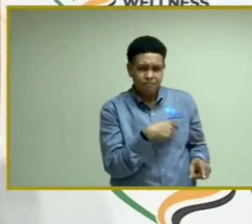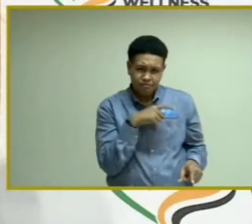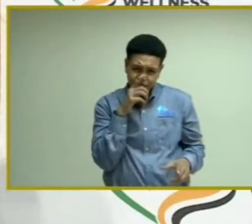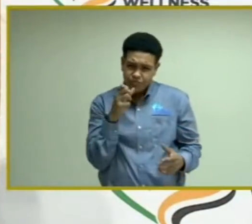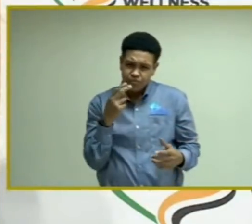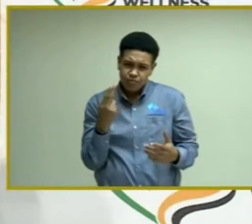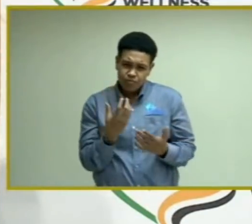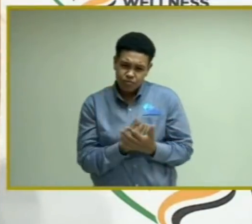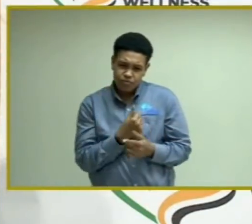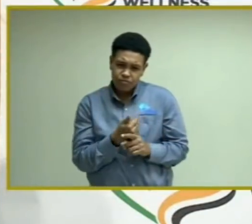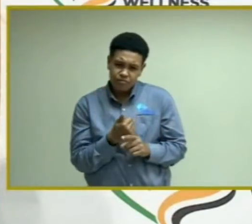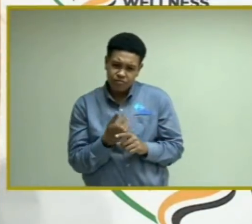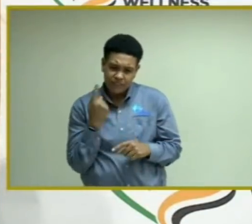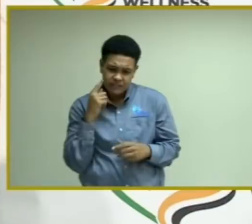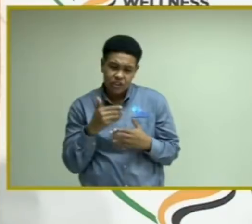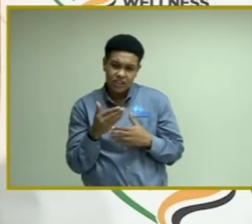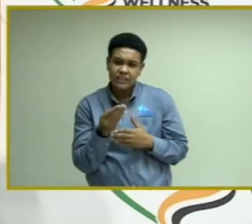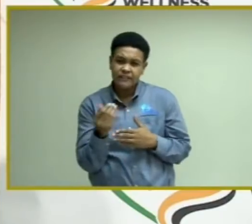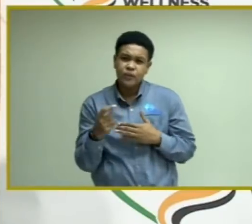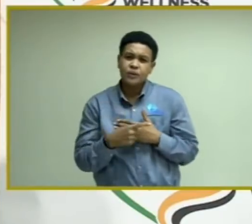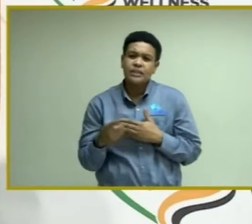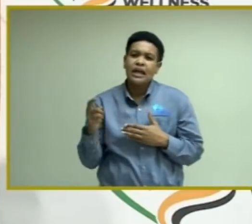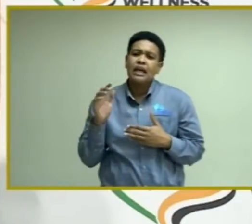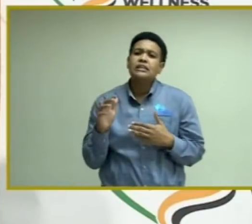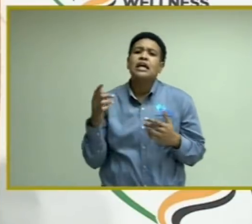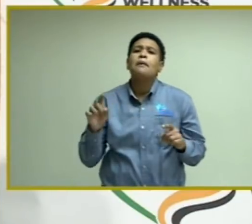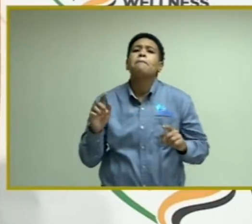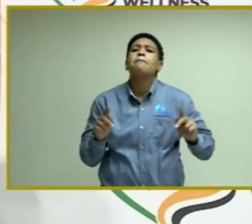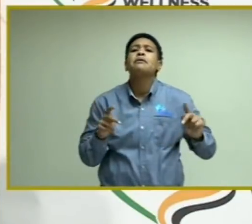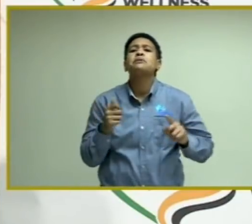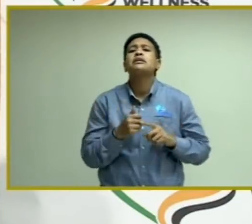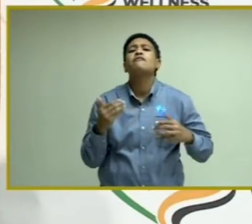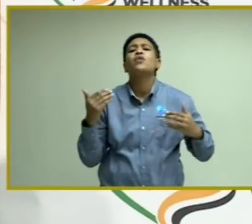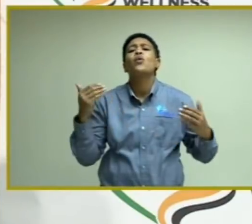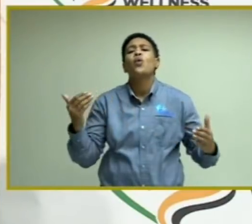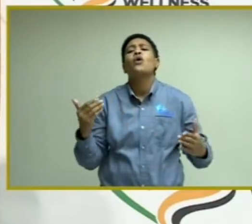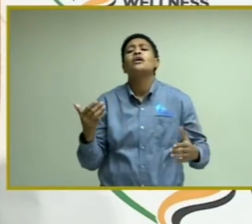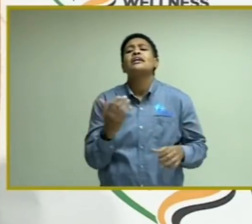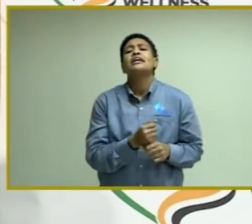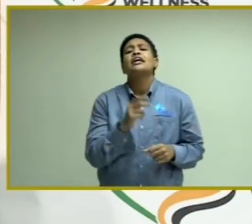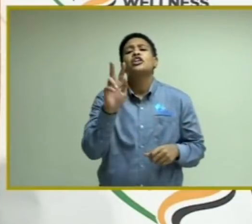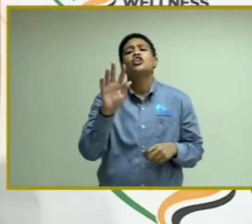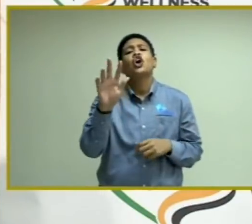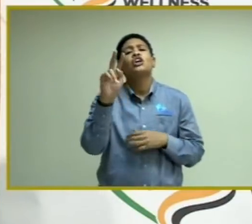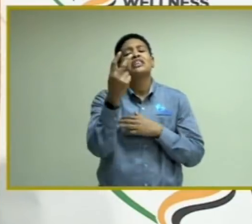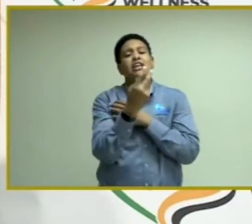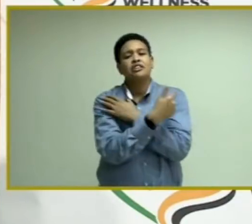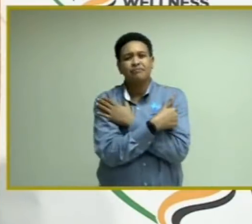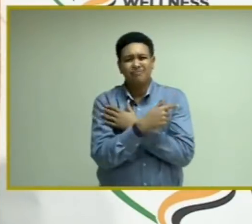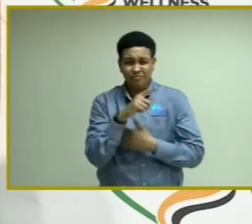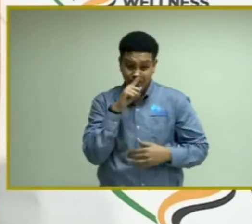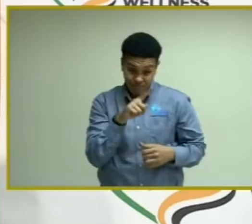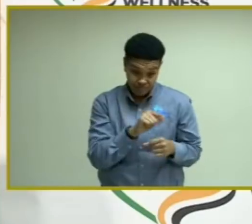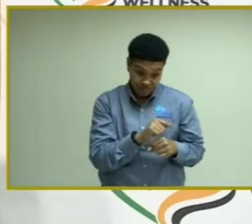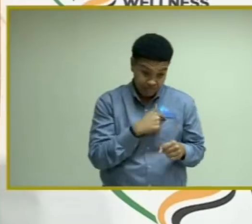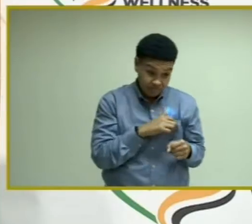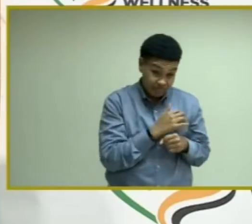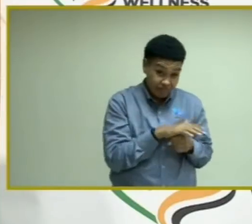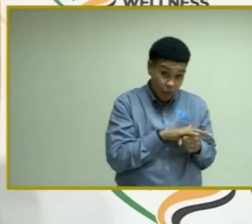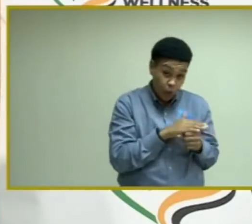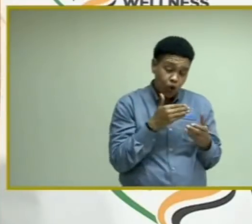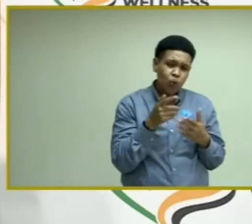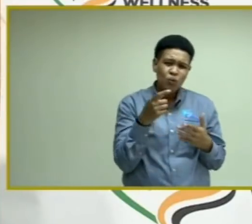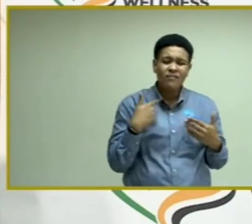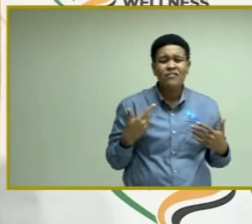use the opportunity for the next couple of days for persons to go out, get your second dose. There is a location close by